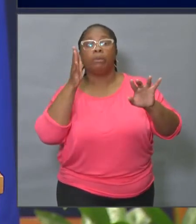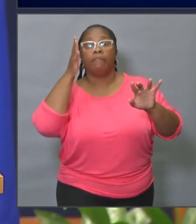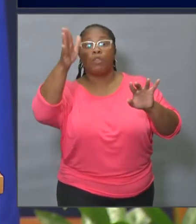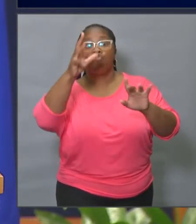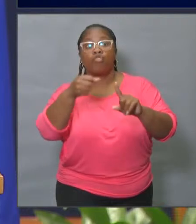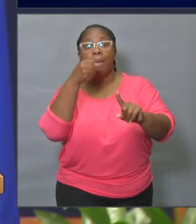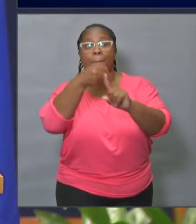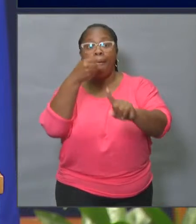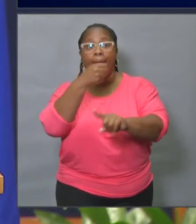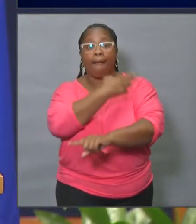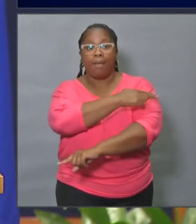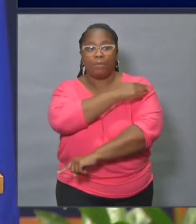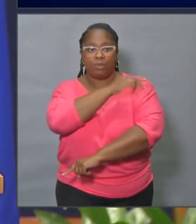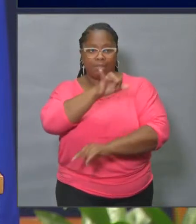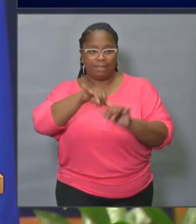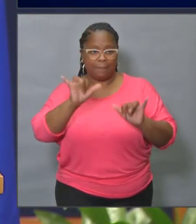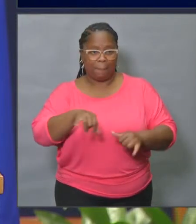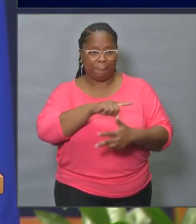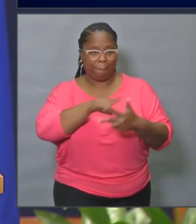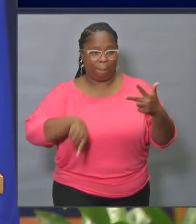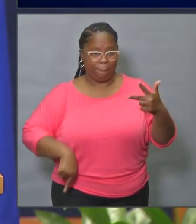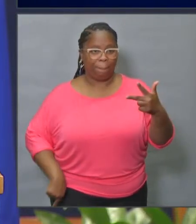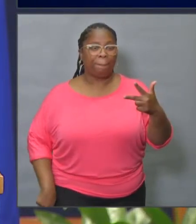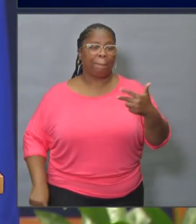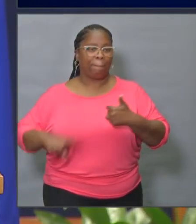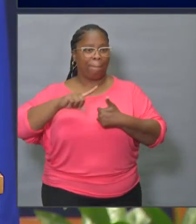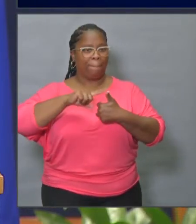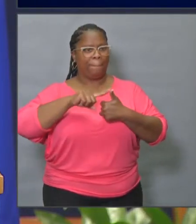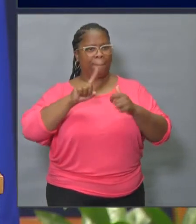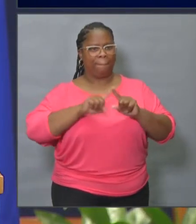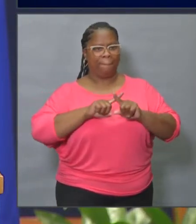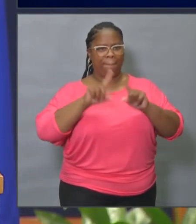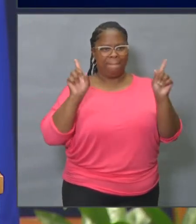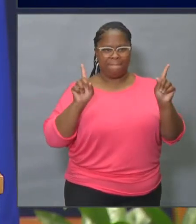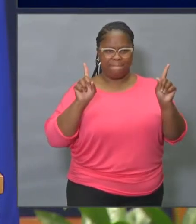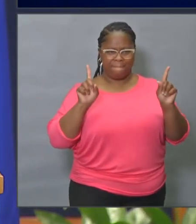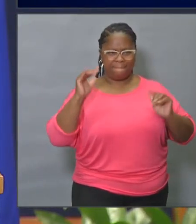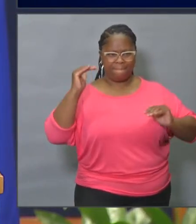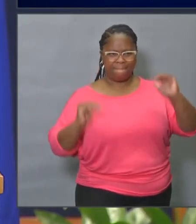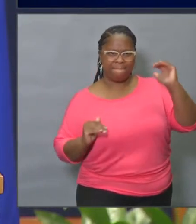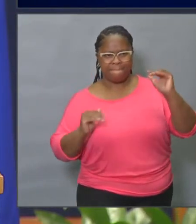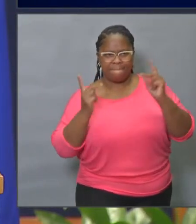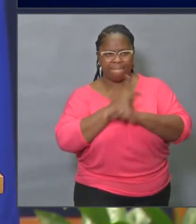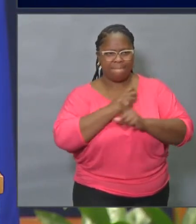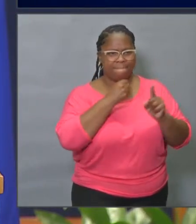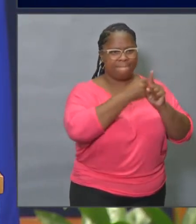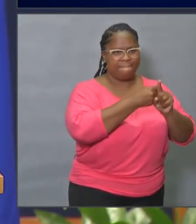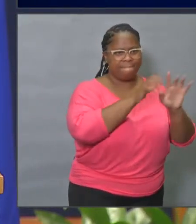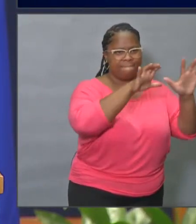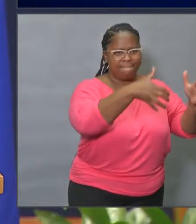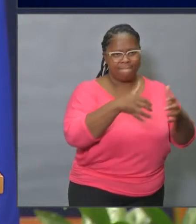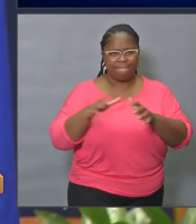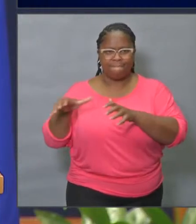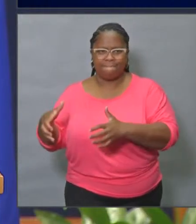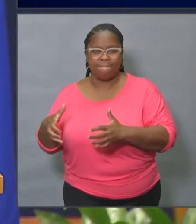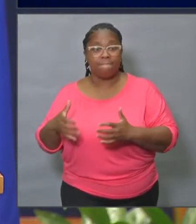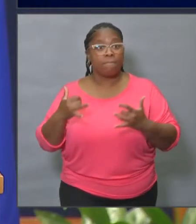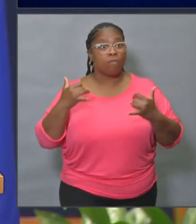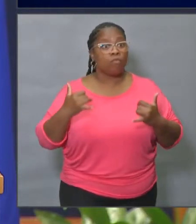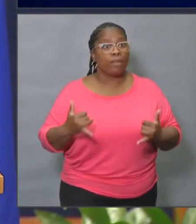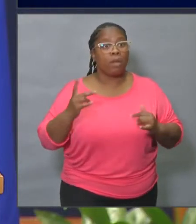hospital system. First, on the disparities. Unfortunately, as with many injustices that we're fighting right